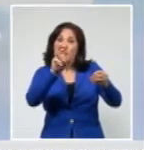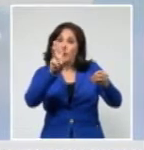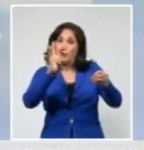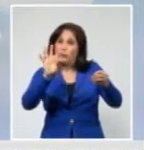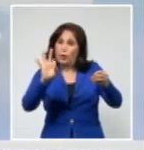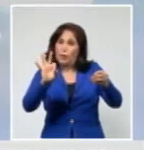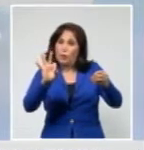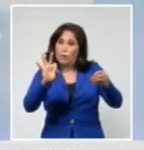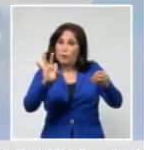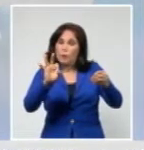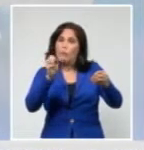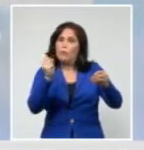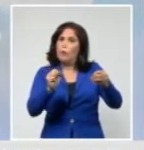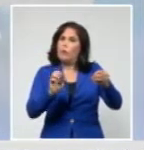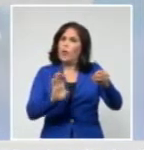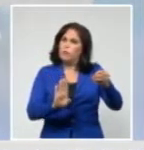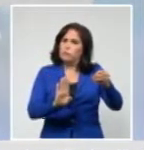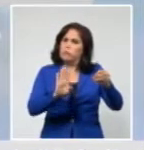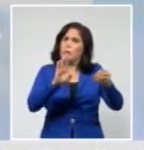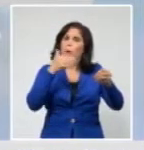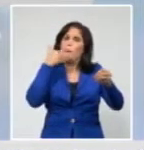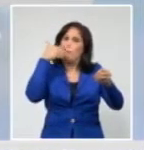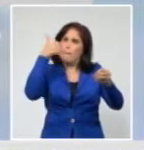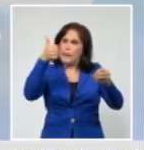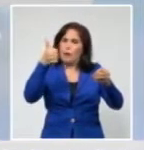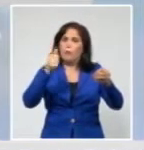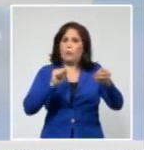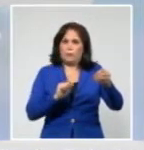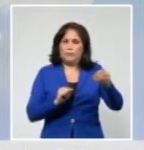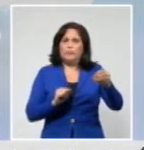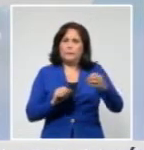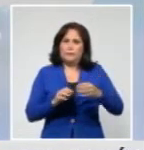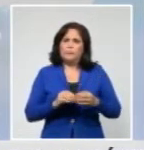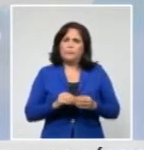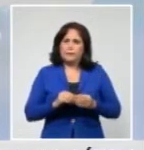Sancti Spiritus. This means that to date,